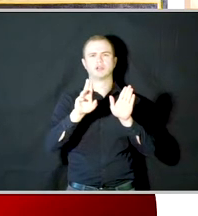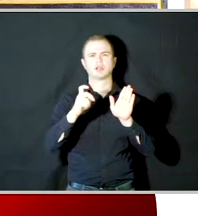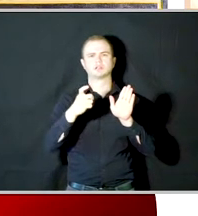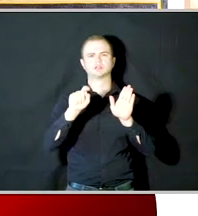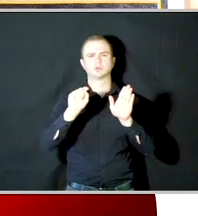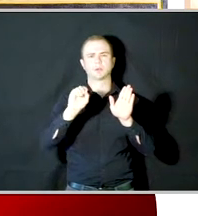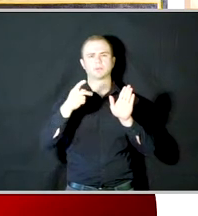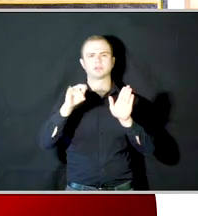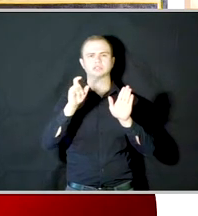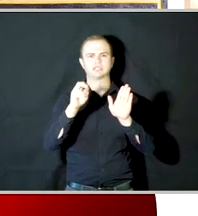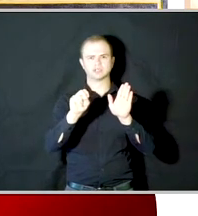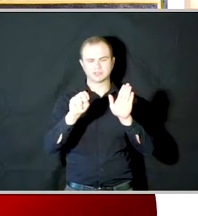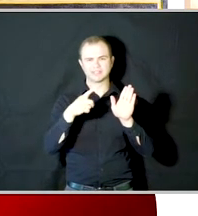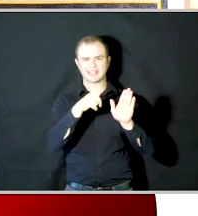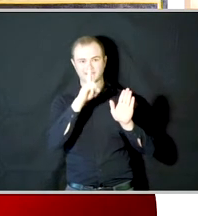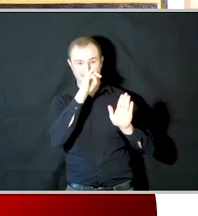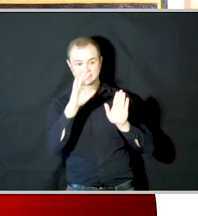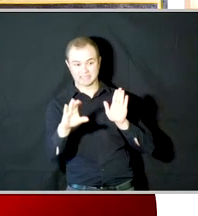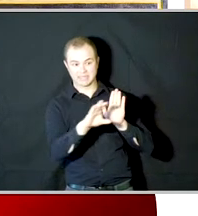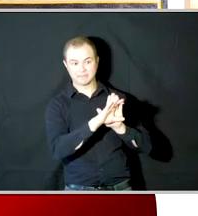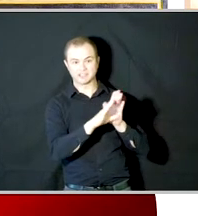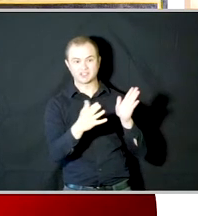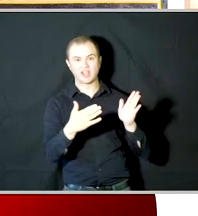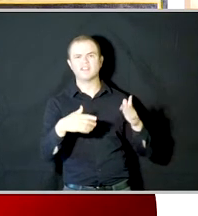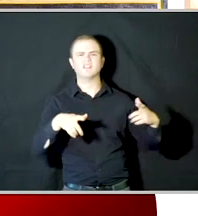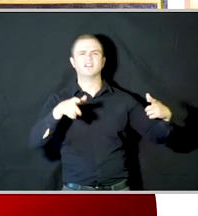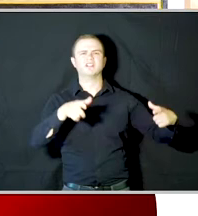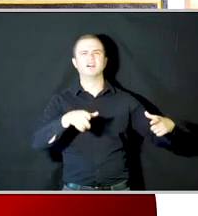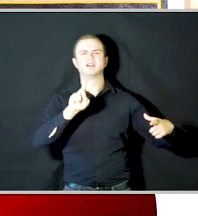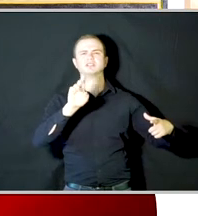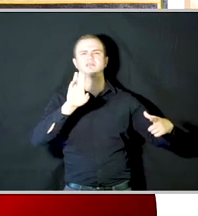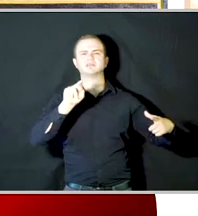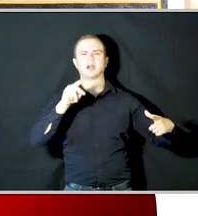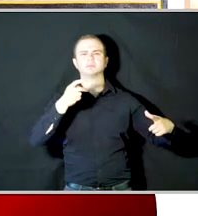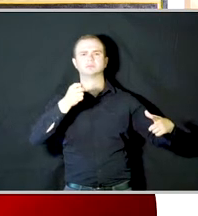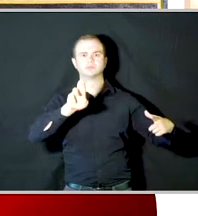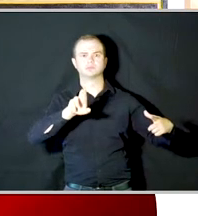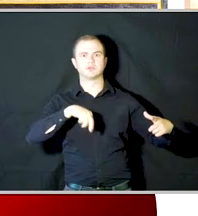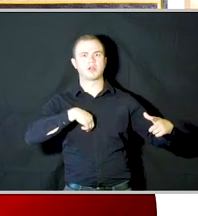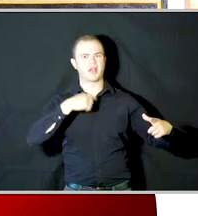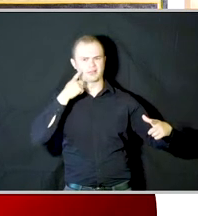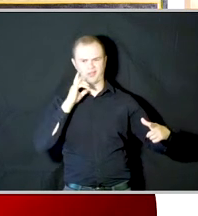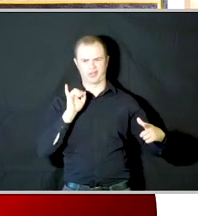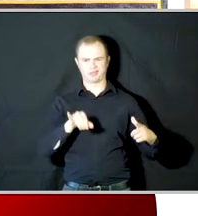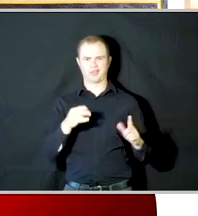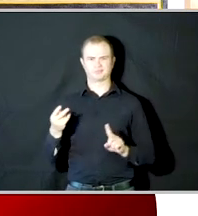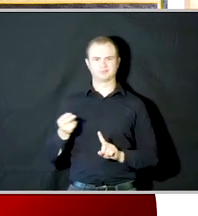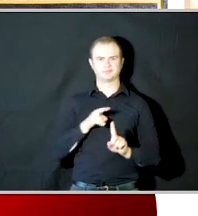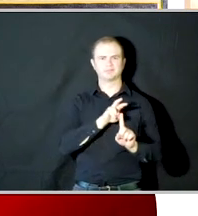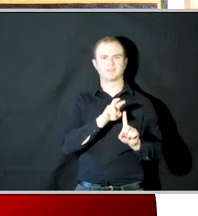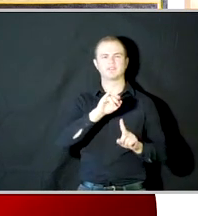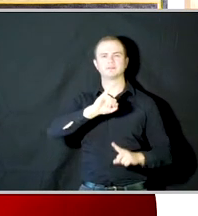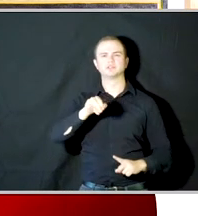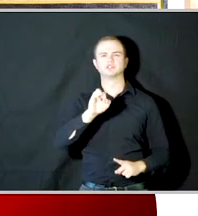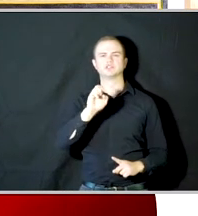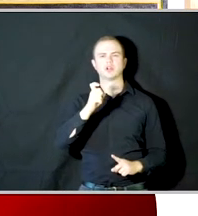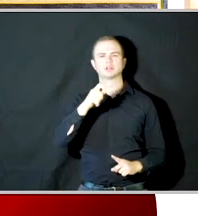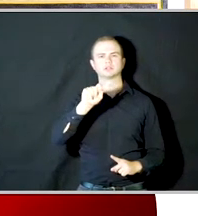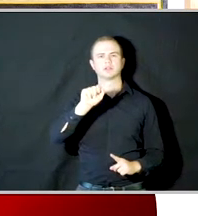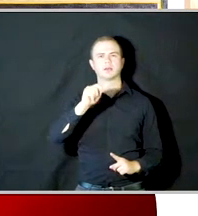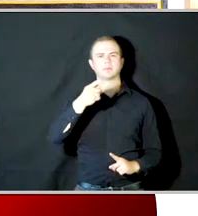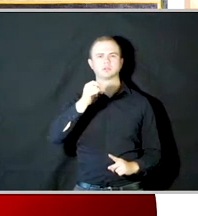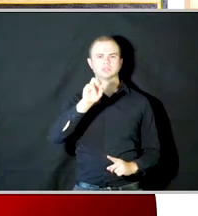against an image of a dumpster. And I just thought this whole idea of the juxtaposition and taking that